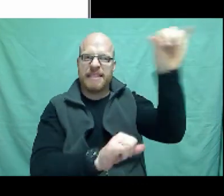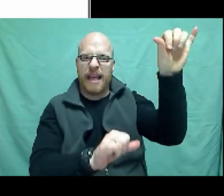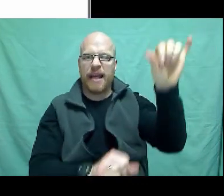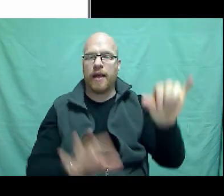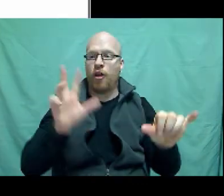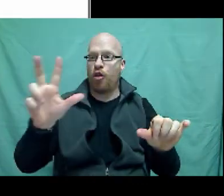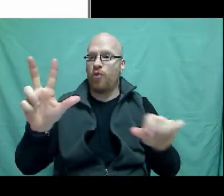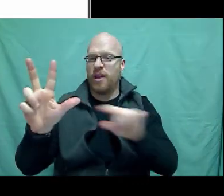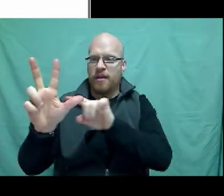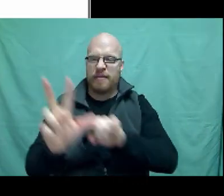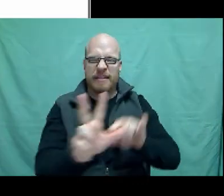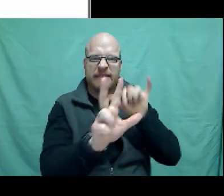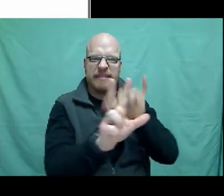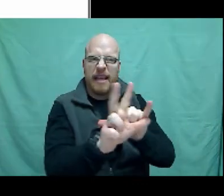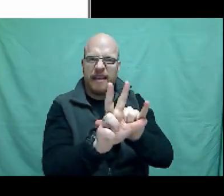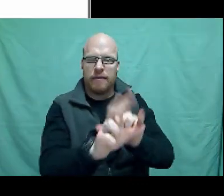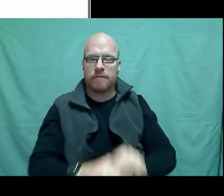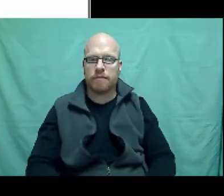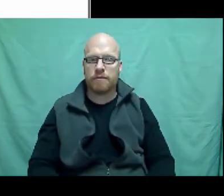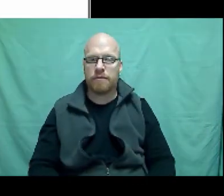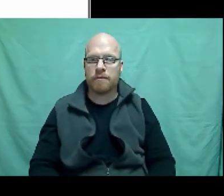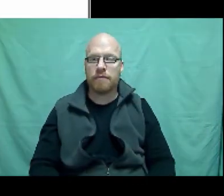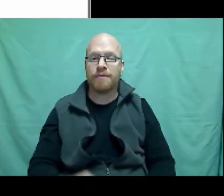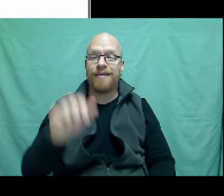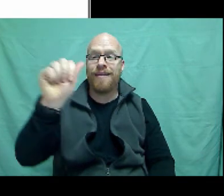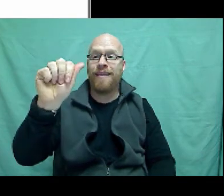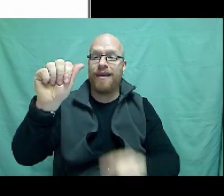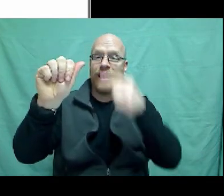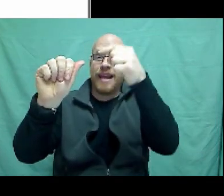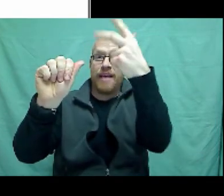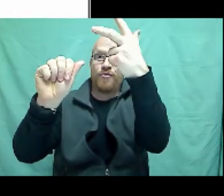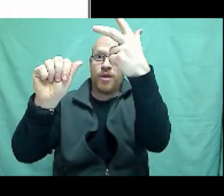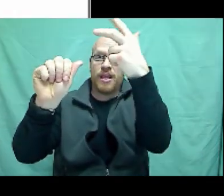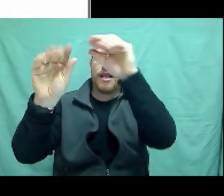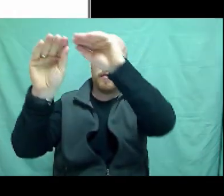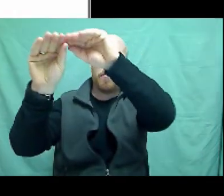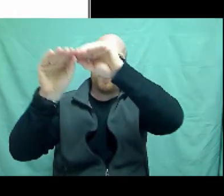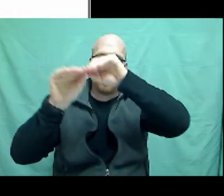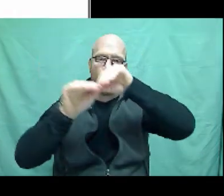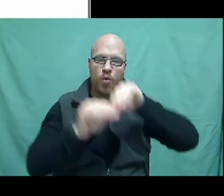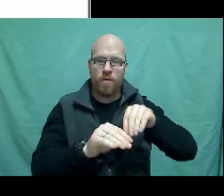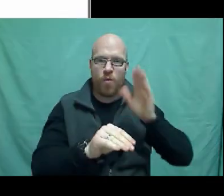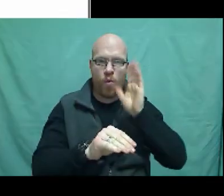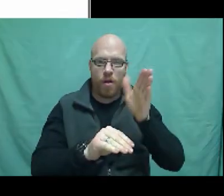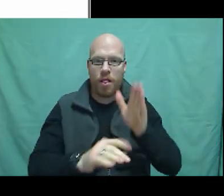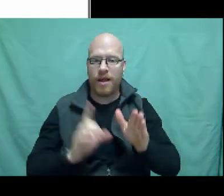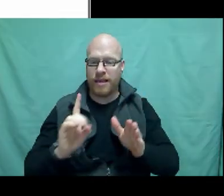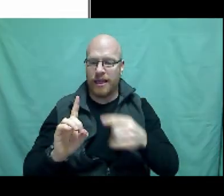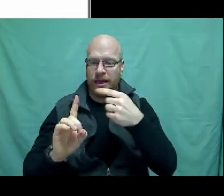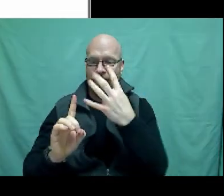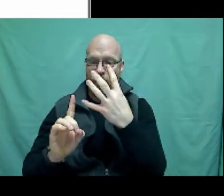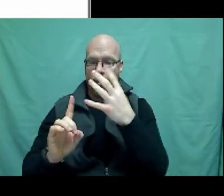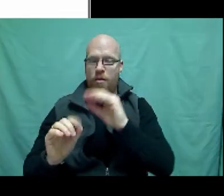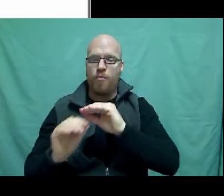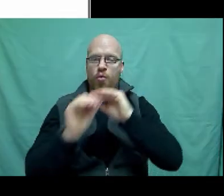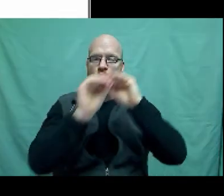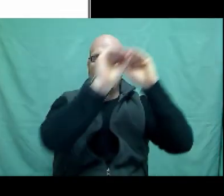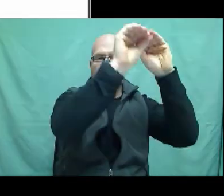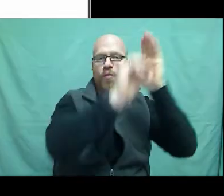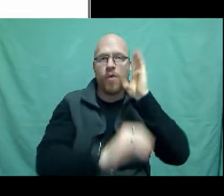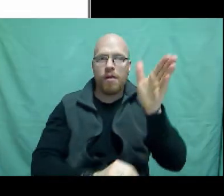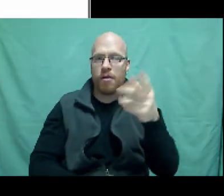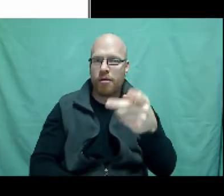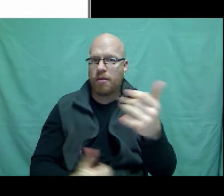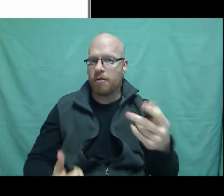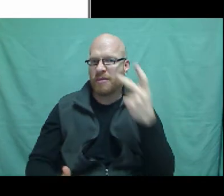Sometimes I'll do this. The b stays where it is, the 3 stays where it is. Now we have a to the negative 3 and d to the